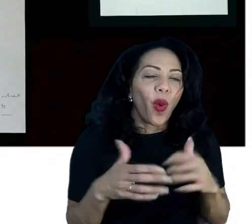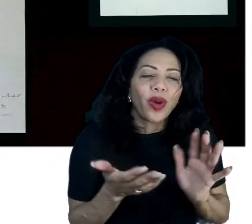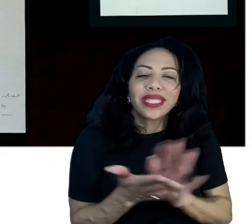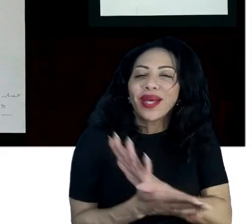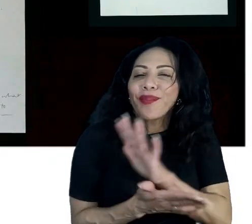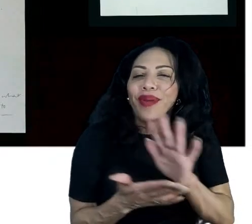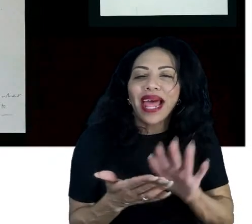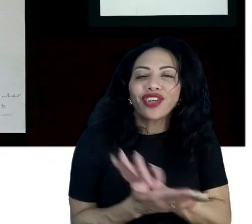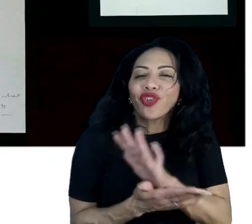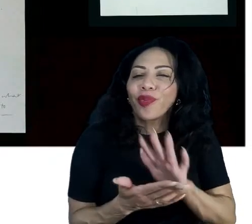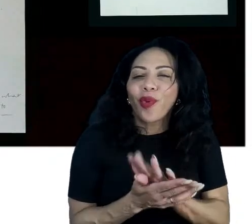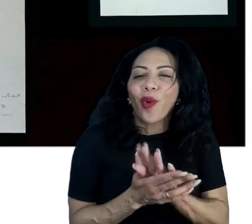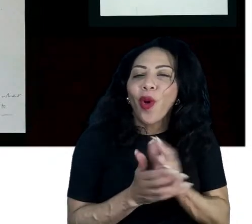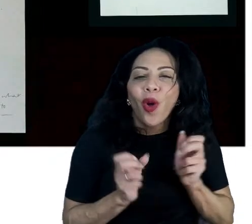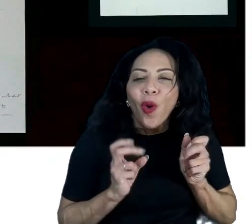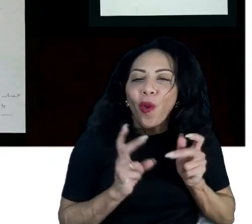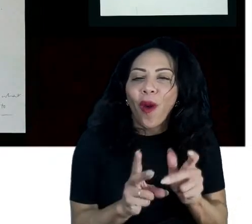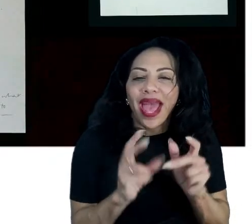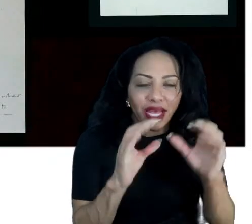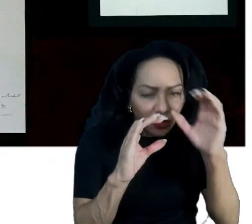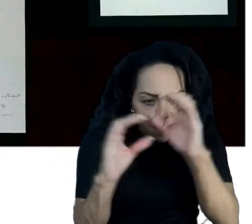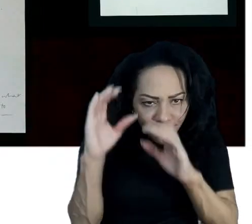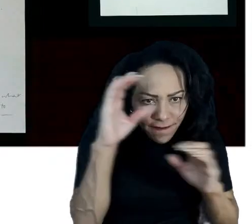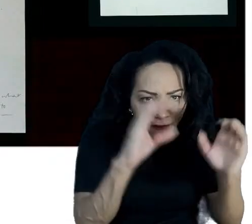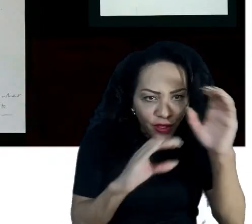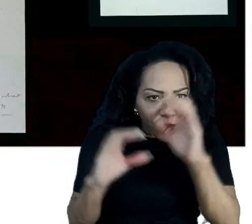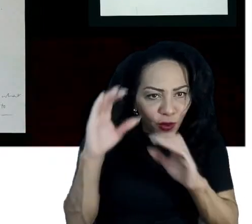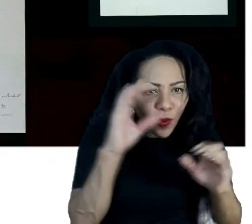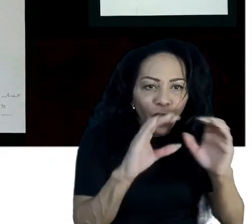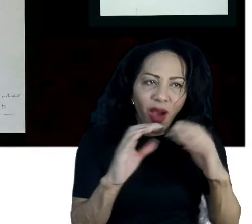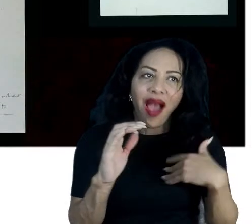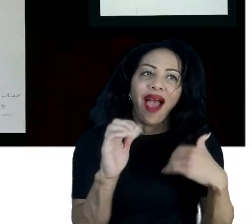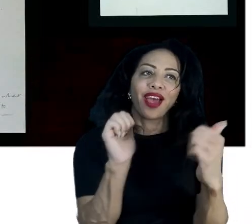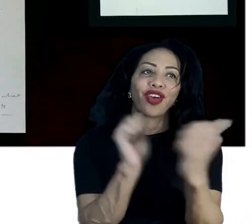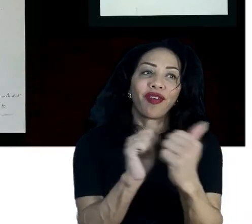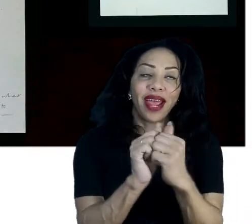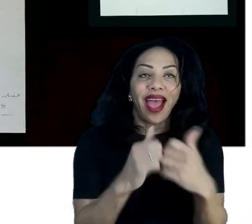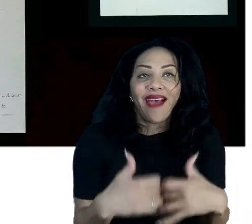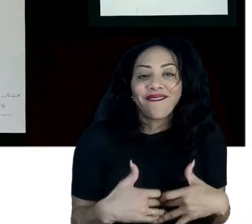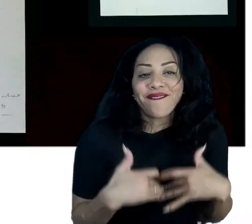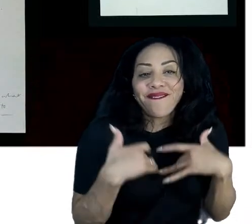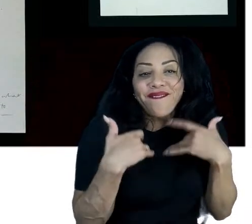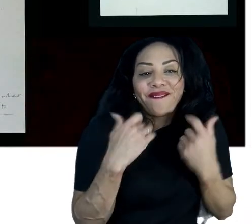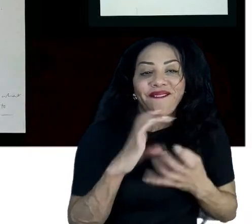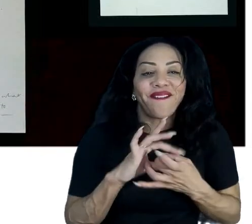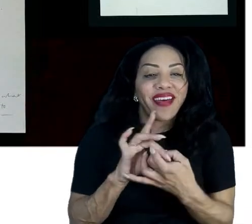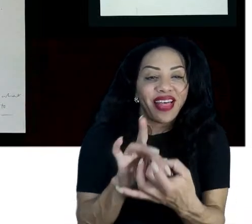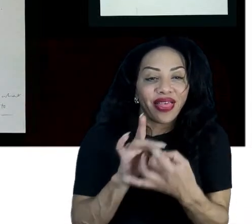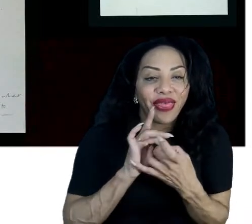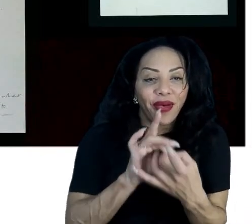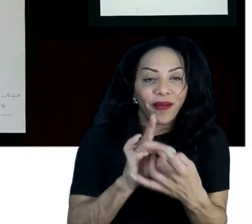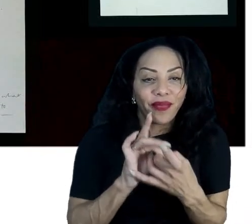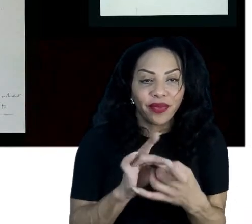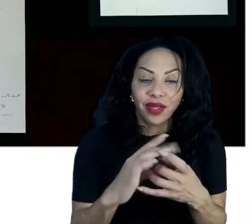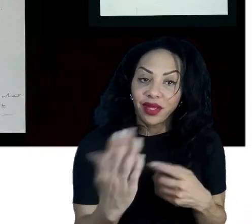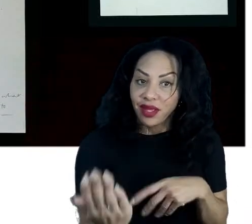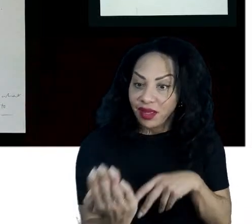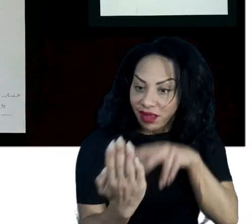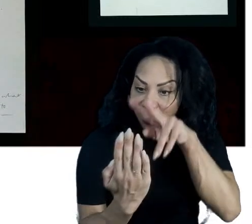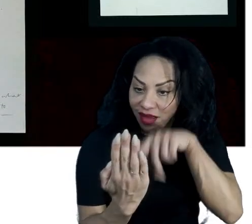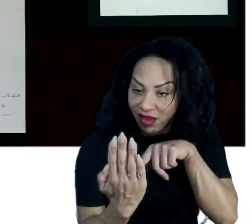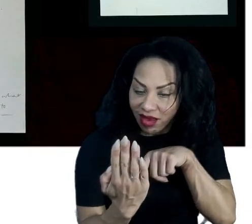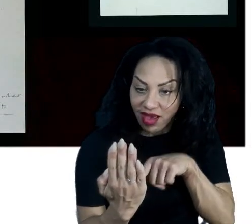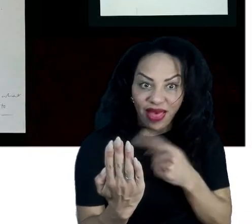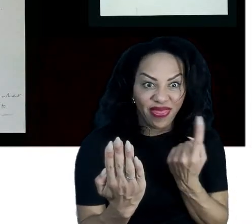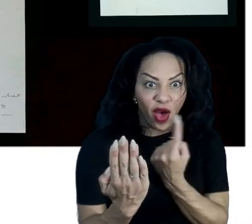that. When I'm in the archives, I'm definitely feeling them. And so looking beyond the text and performing the object life of the